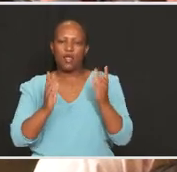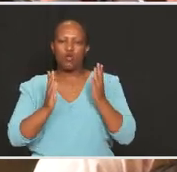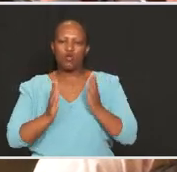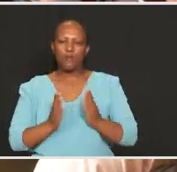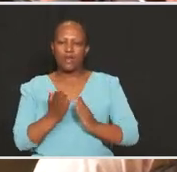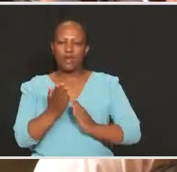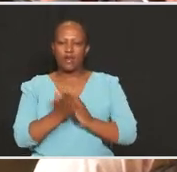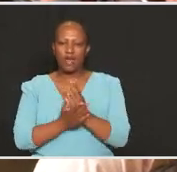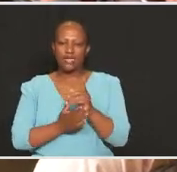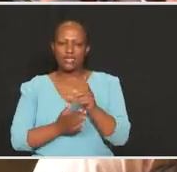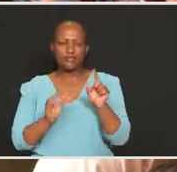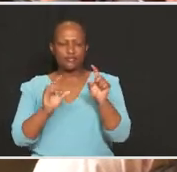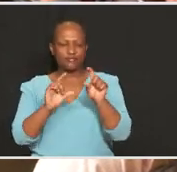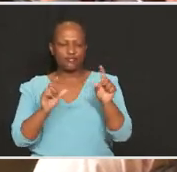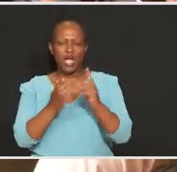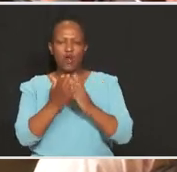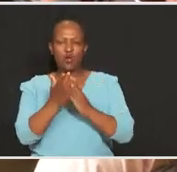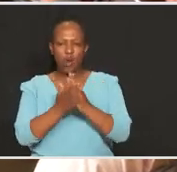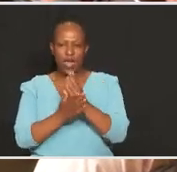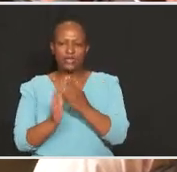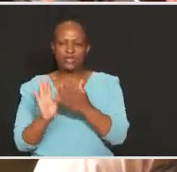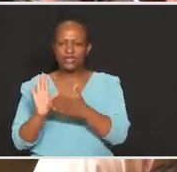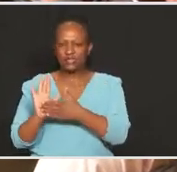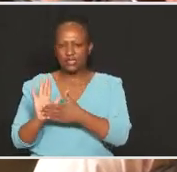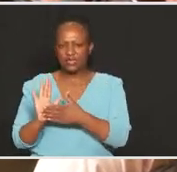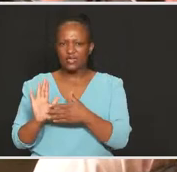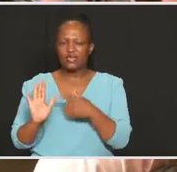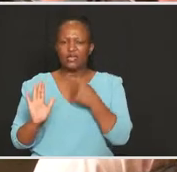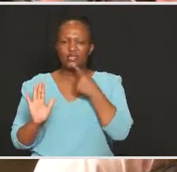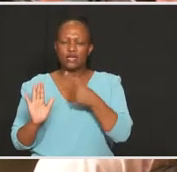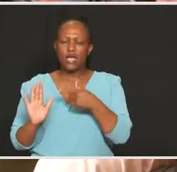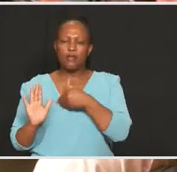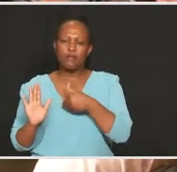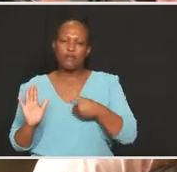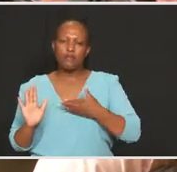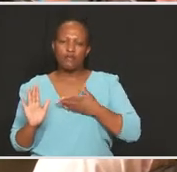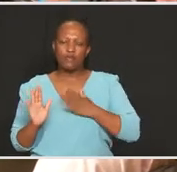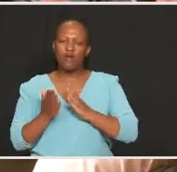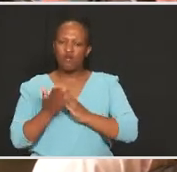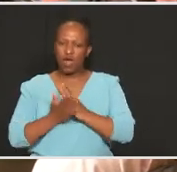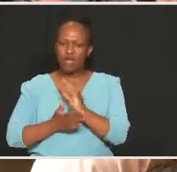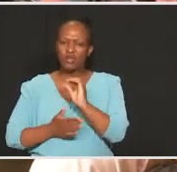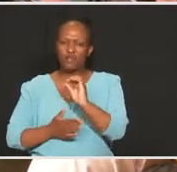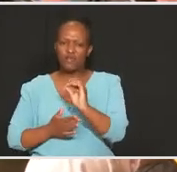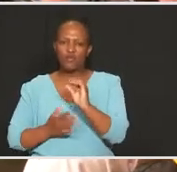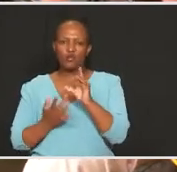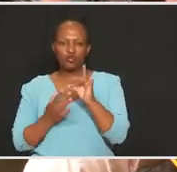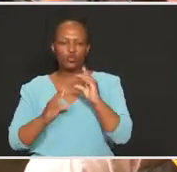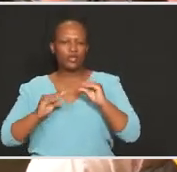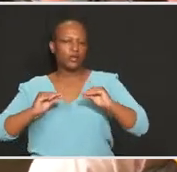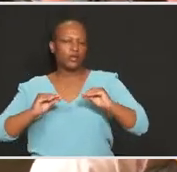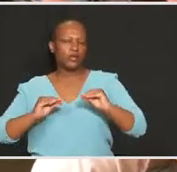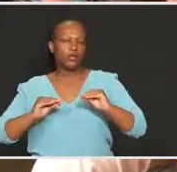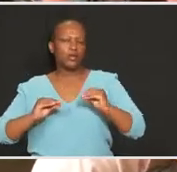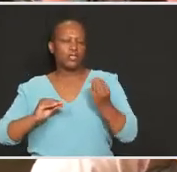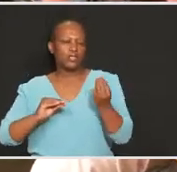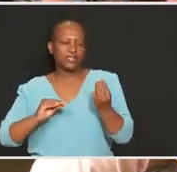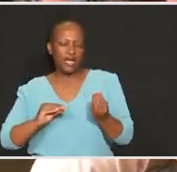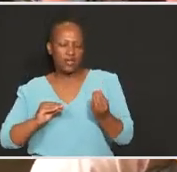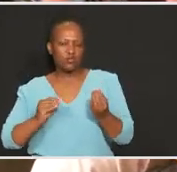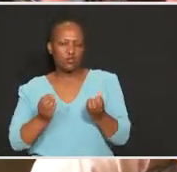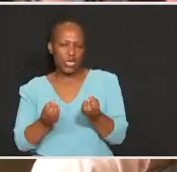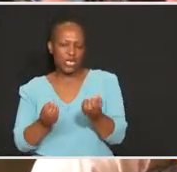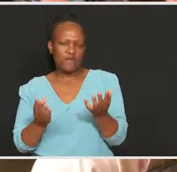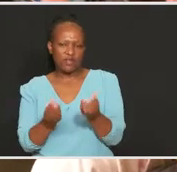this right it states that parents have a prior right to choose the kind of education that shall be given to their